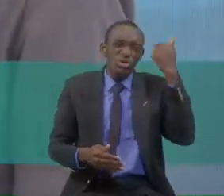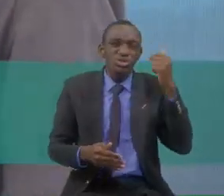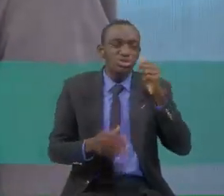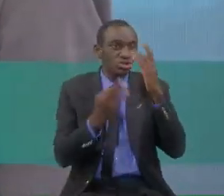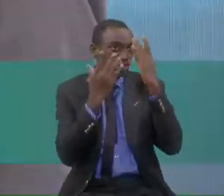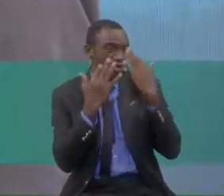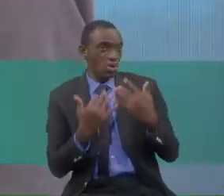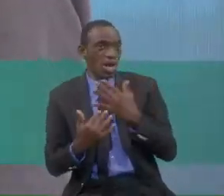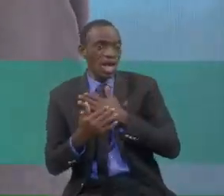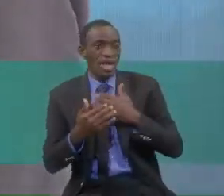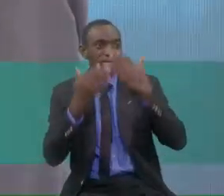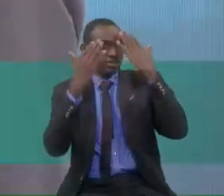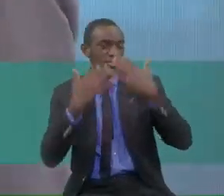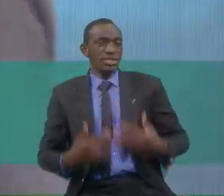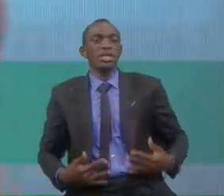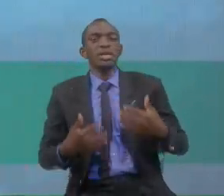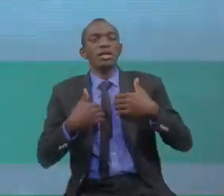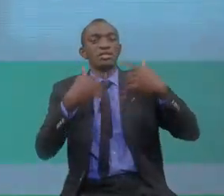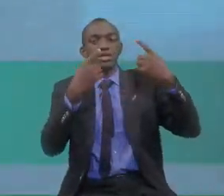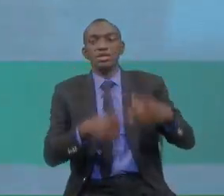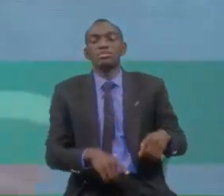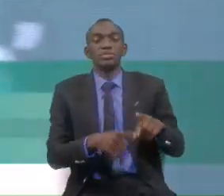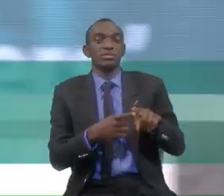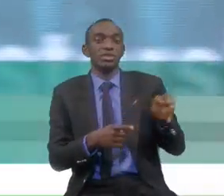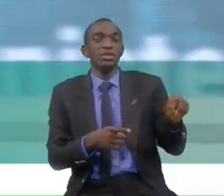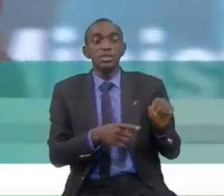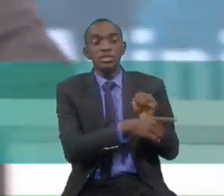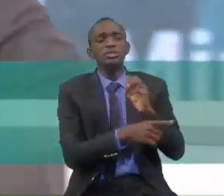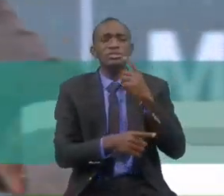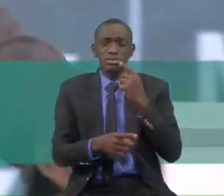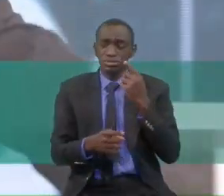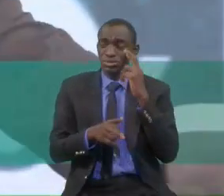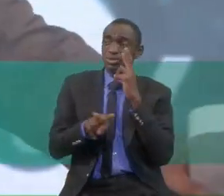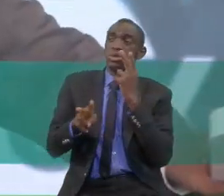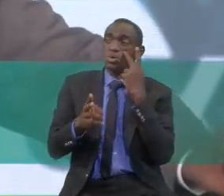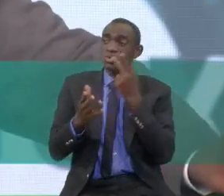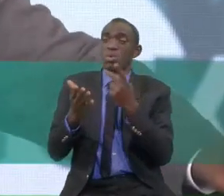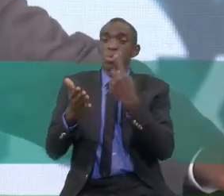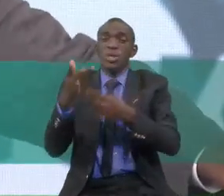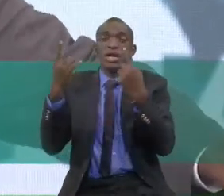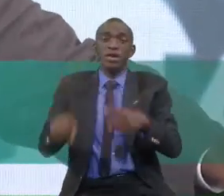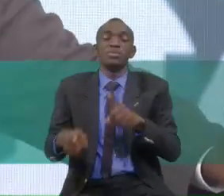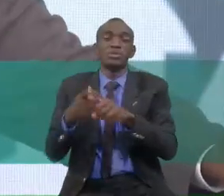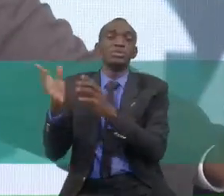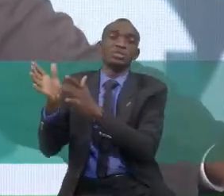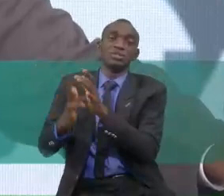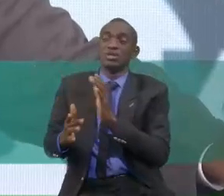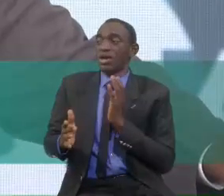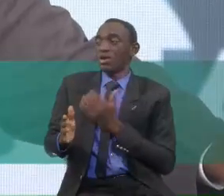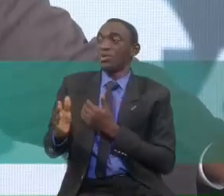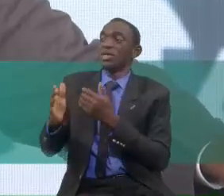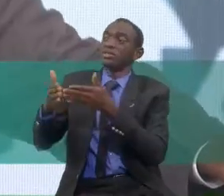to our master. Look at what happened to the leader. And if that happened to the green tree, what